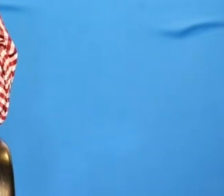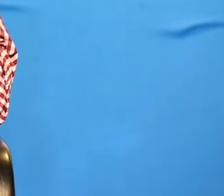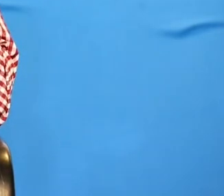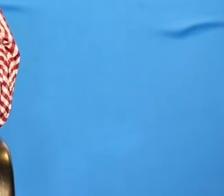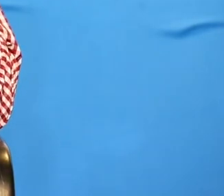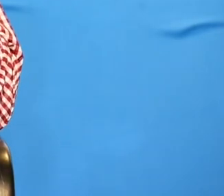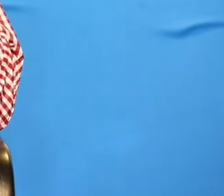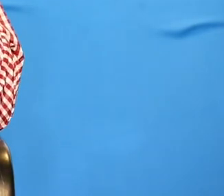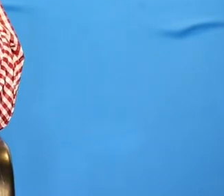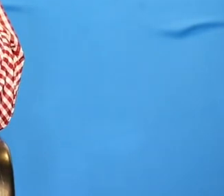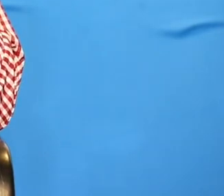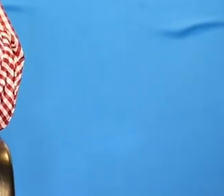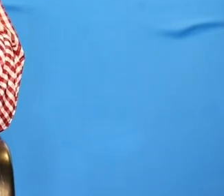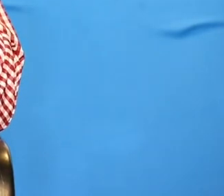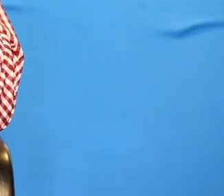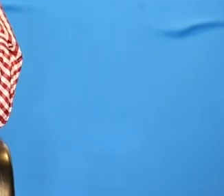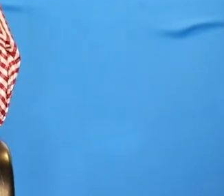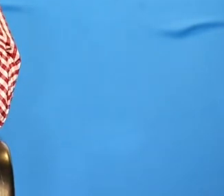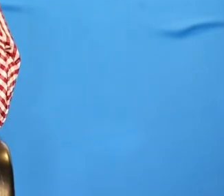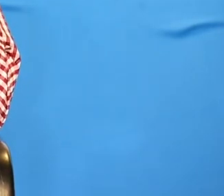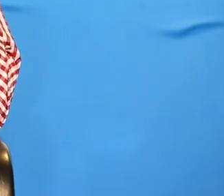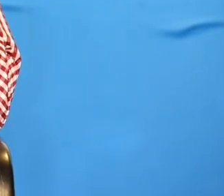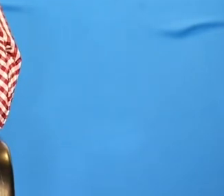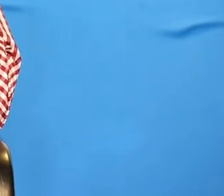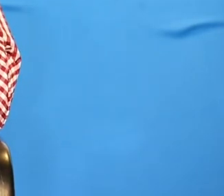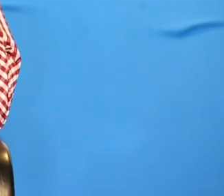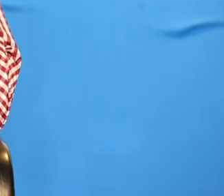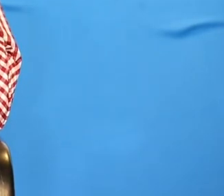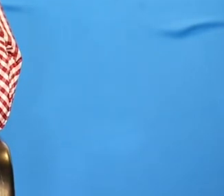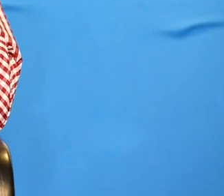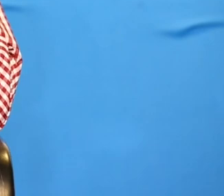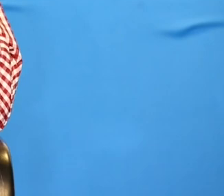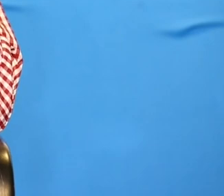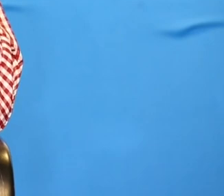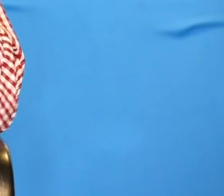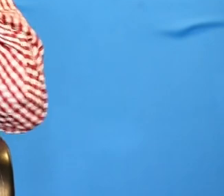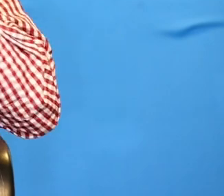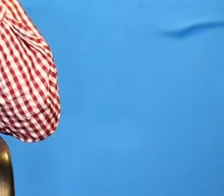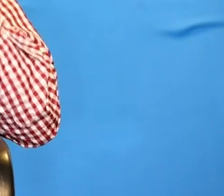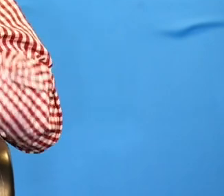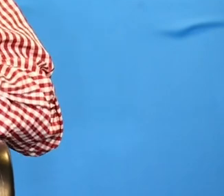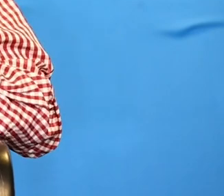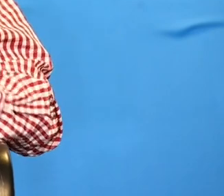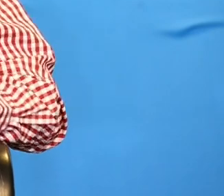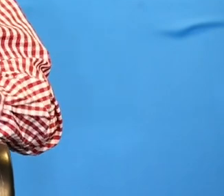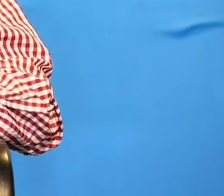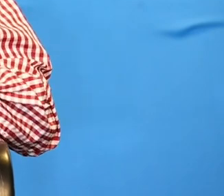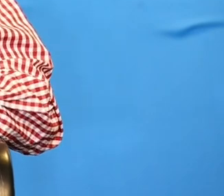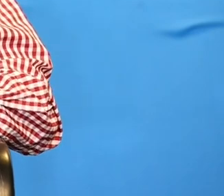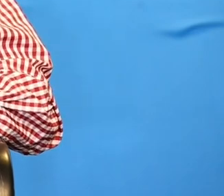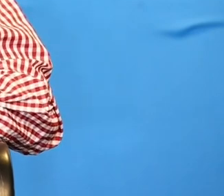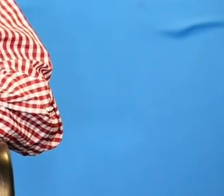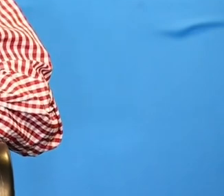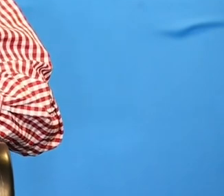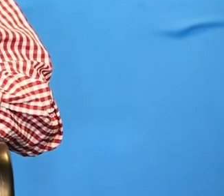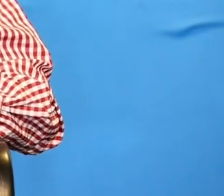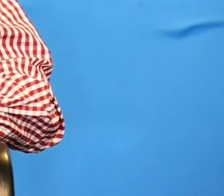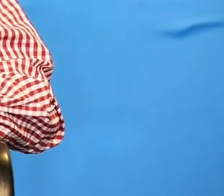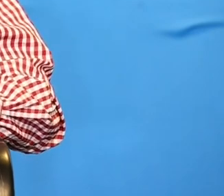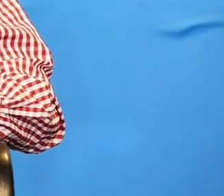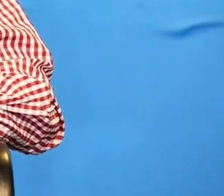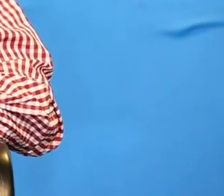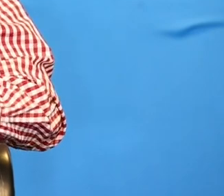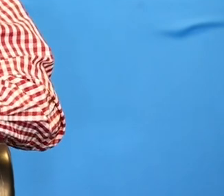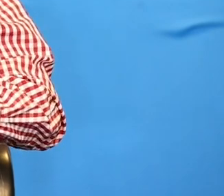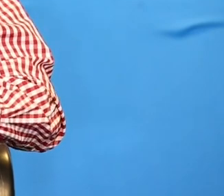Genesis. But he also shows us this through the story of Rahab, where Rahab, by believing in God, came to